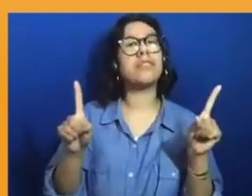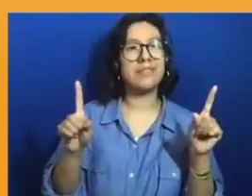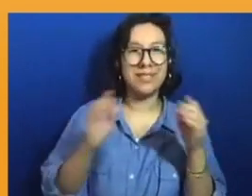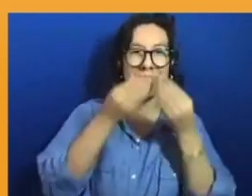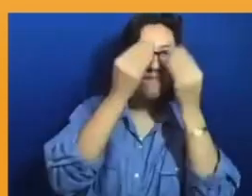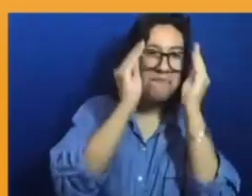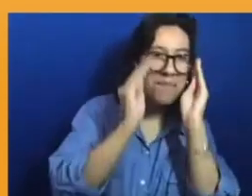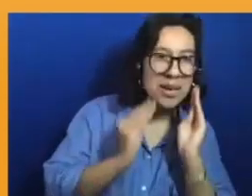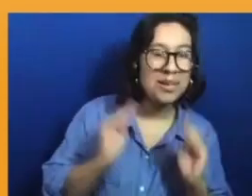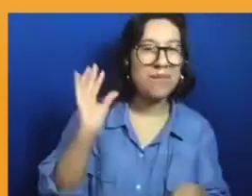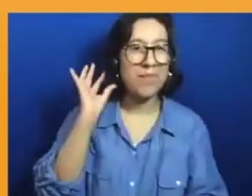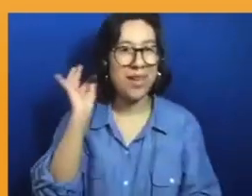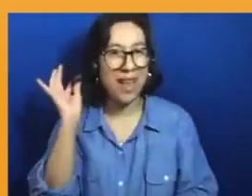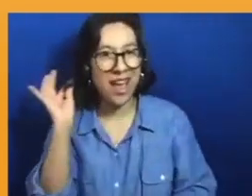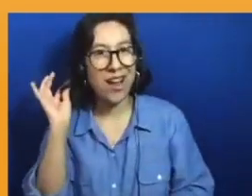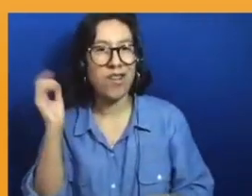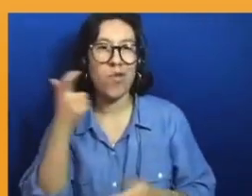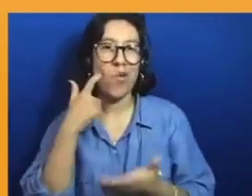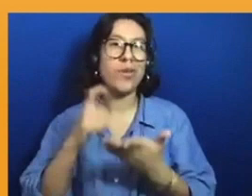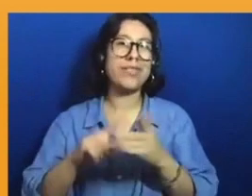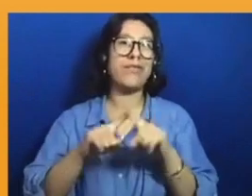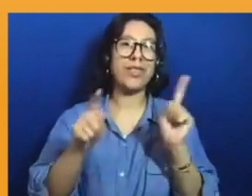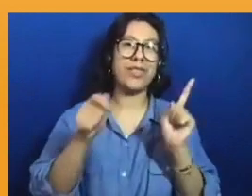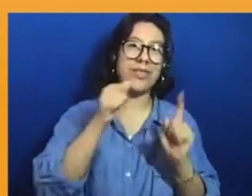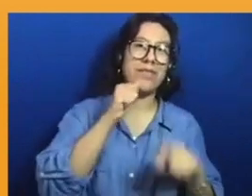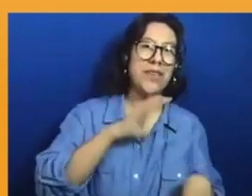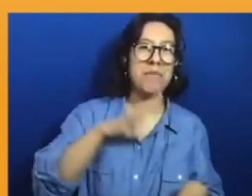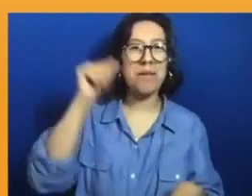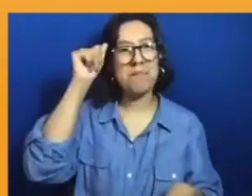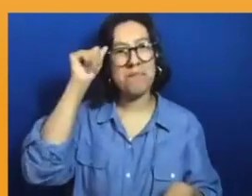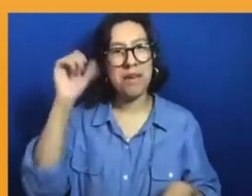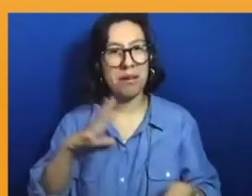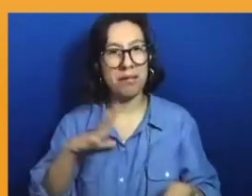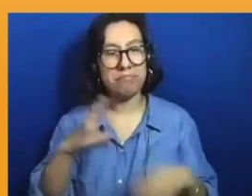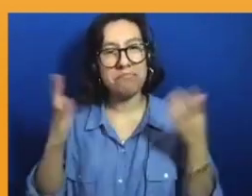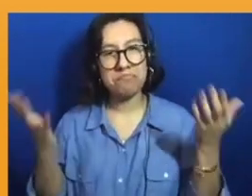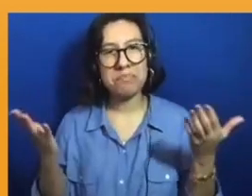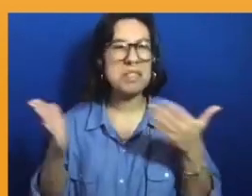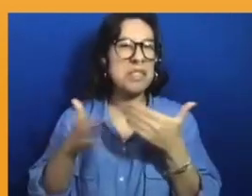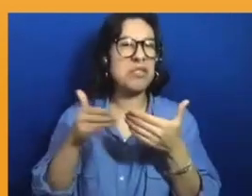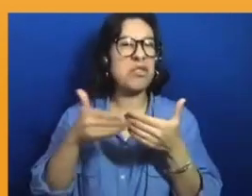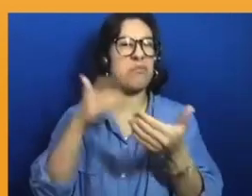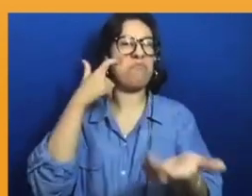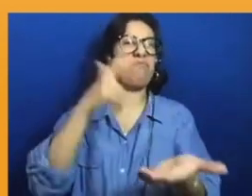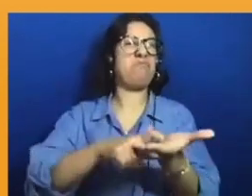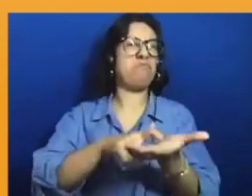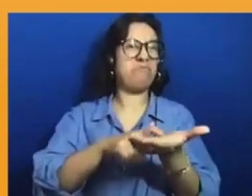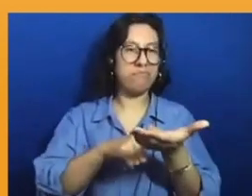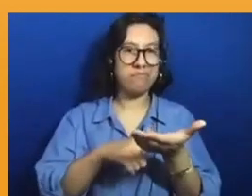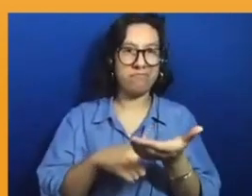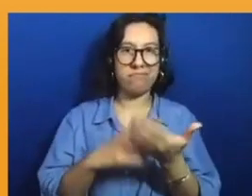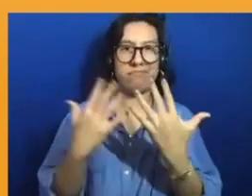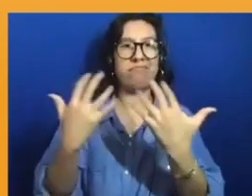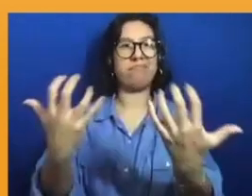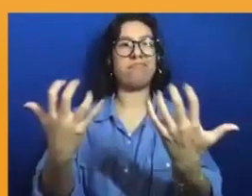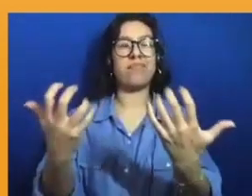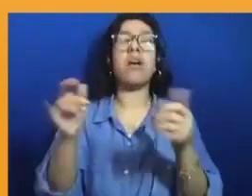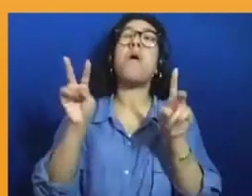the hairstyle too. Female, and you know, it's much easier for the audience